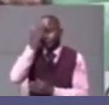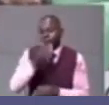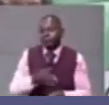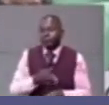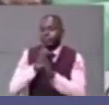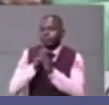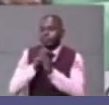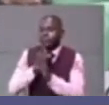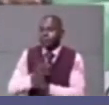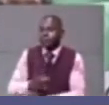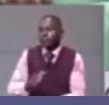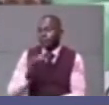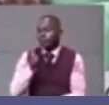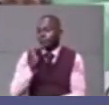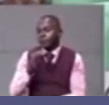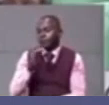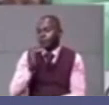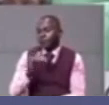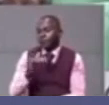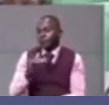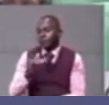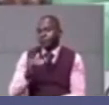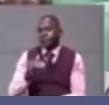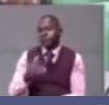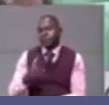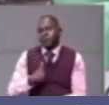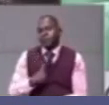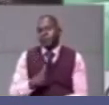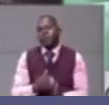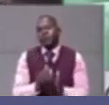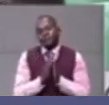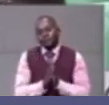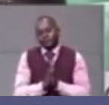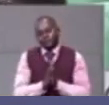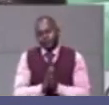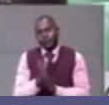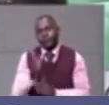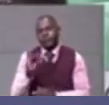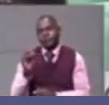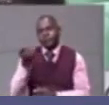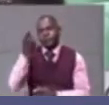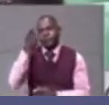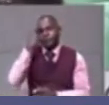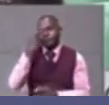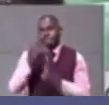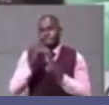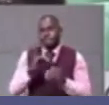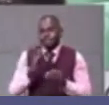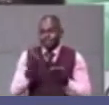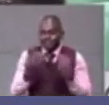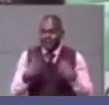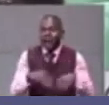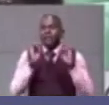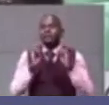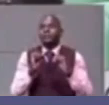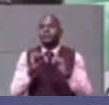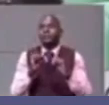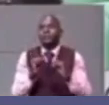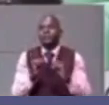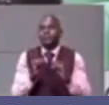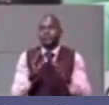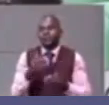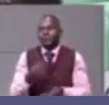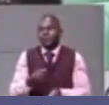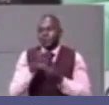Right Honorable Speaker, my prayers that the government should swing into action